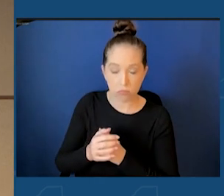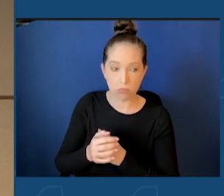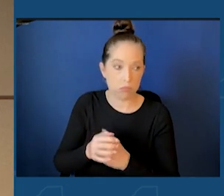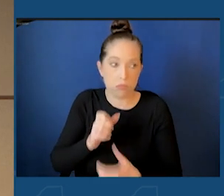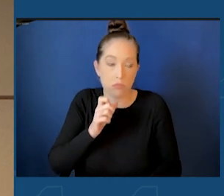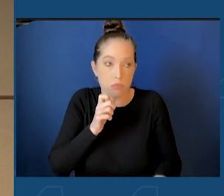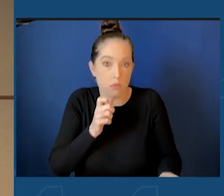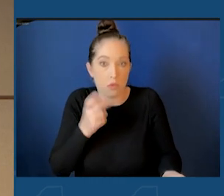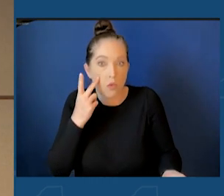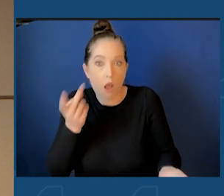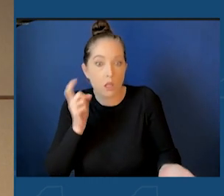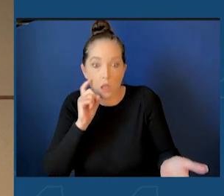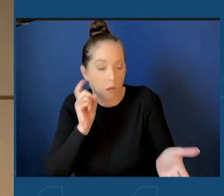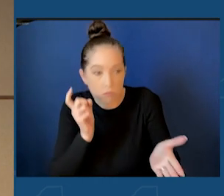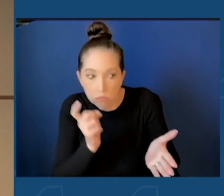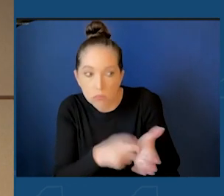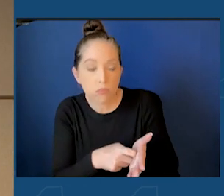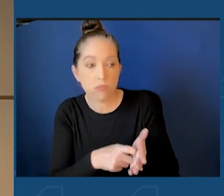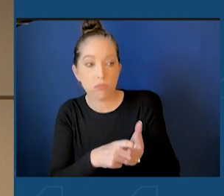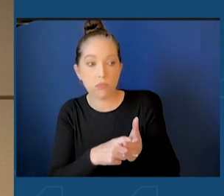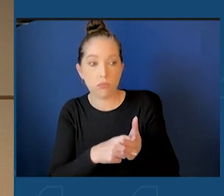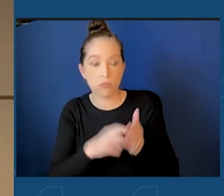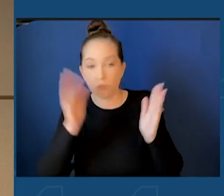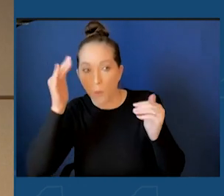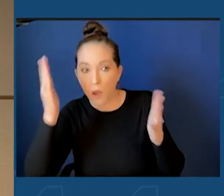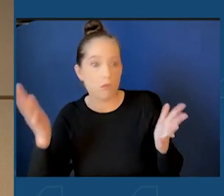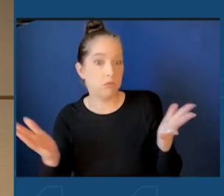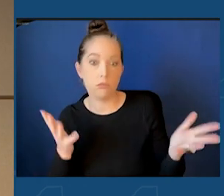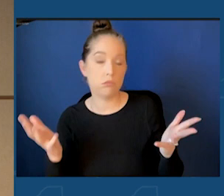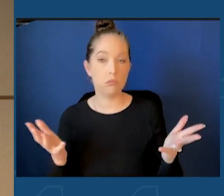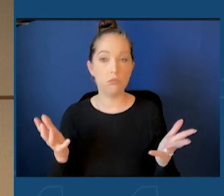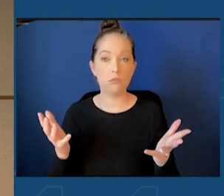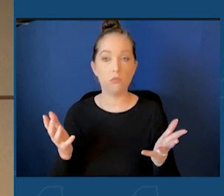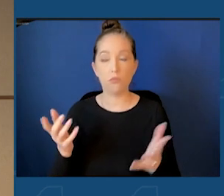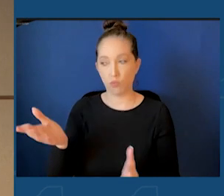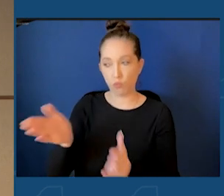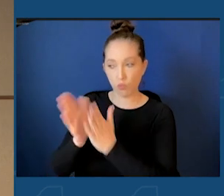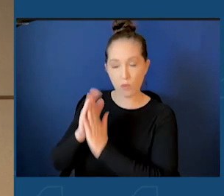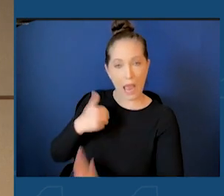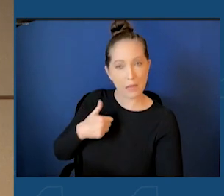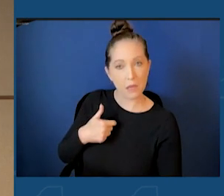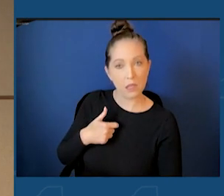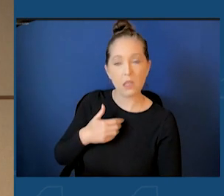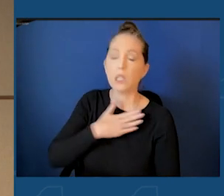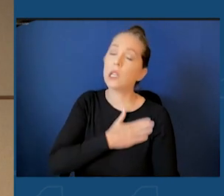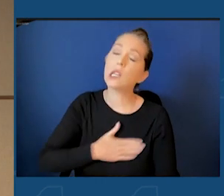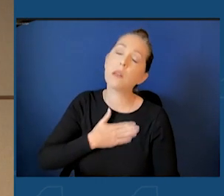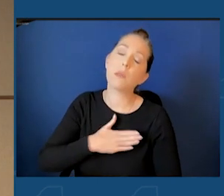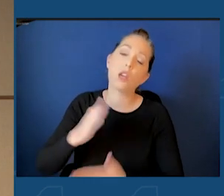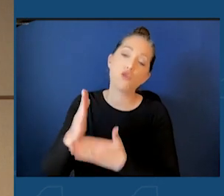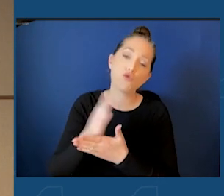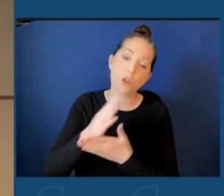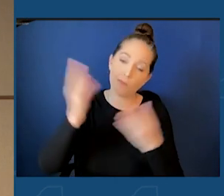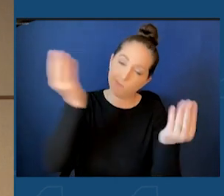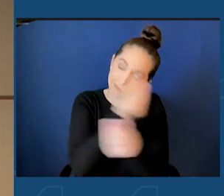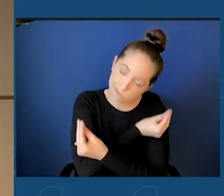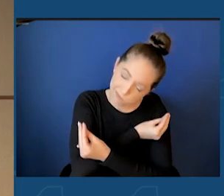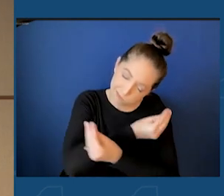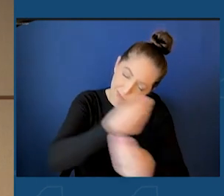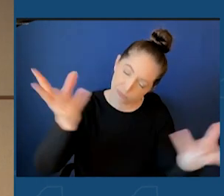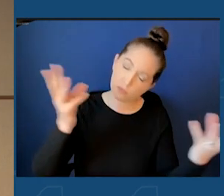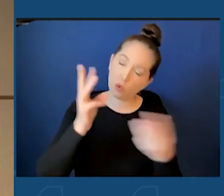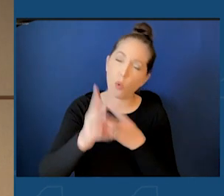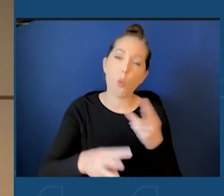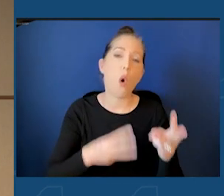trouble. She asked me, "Please share this story with the world if it can help other